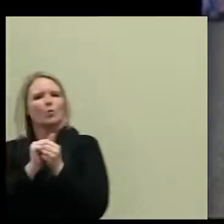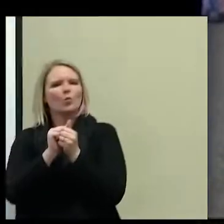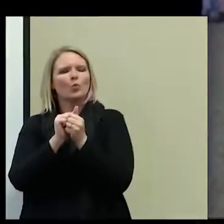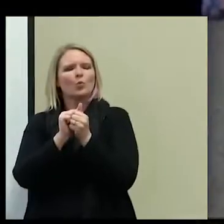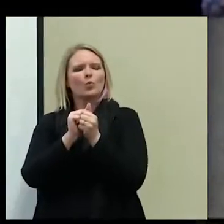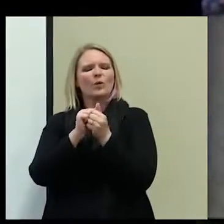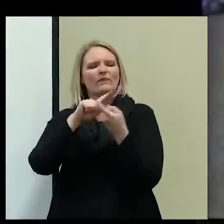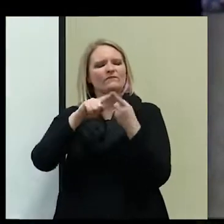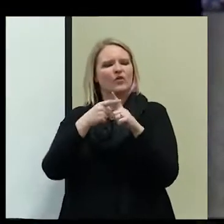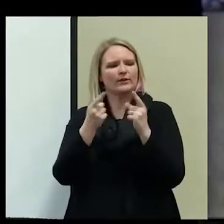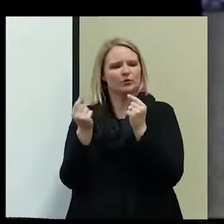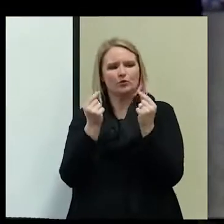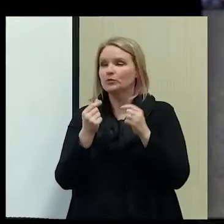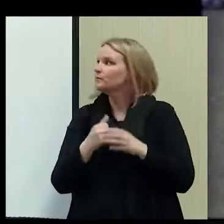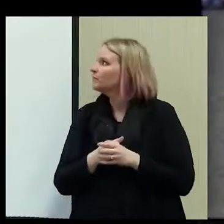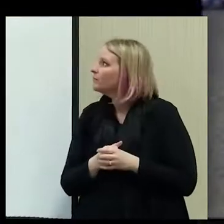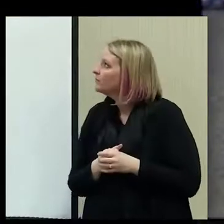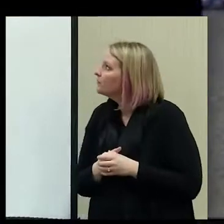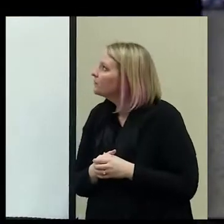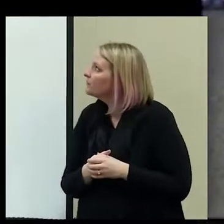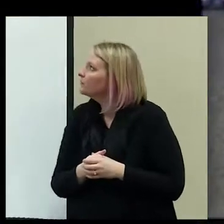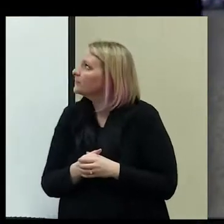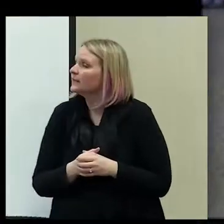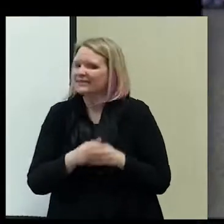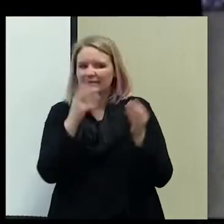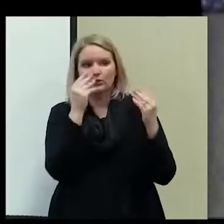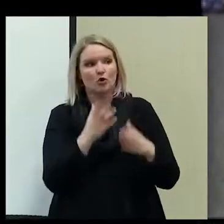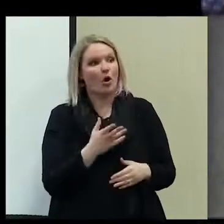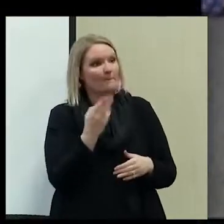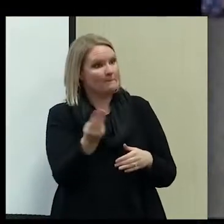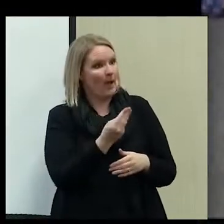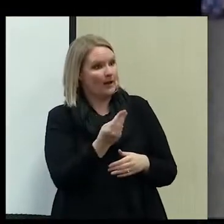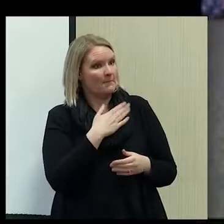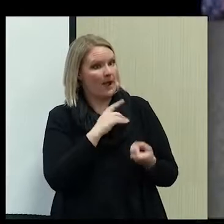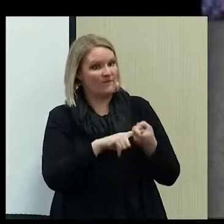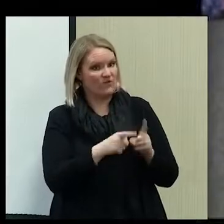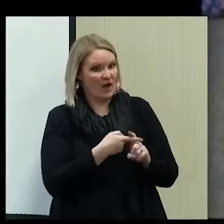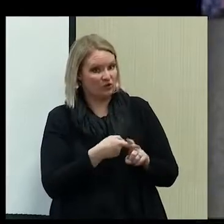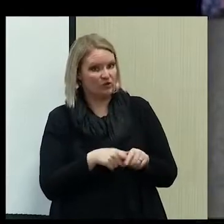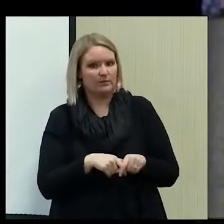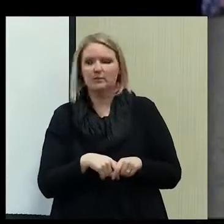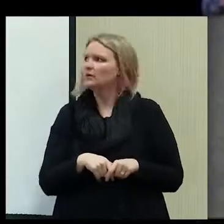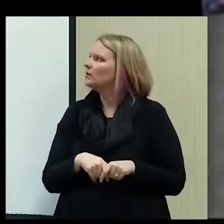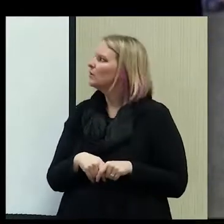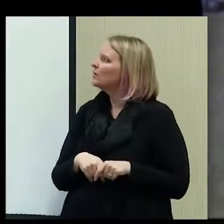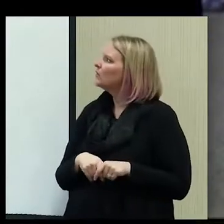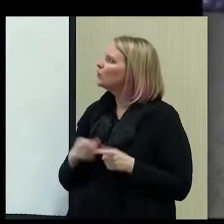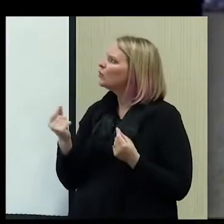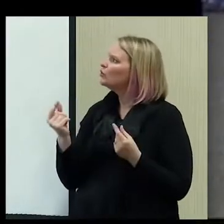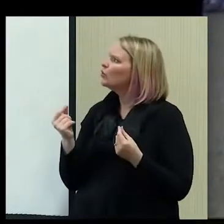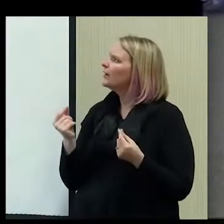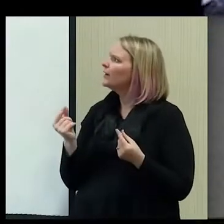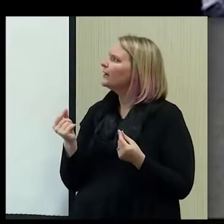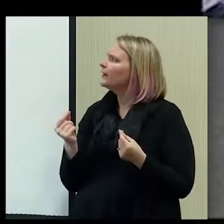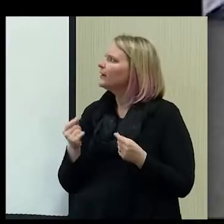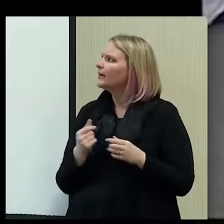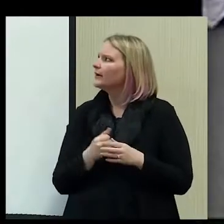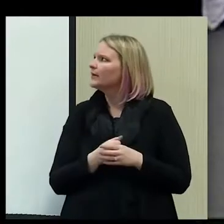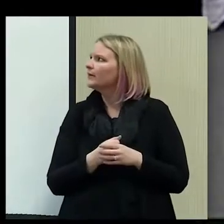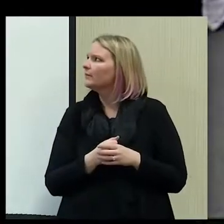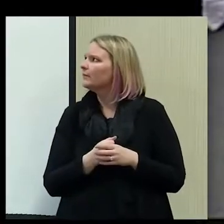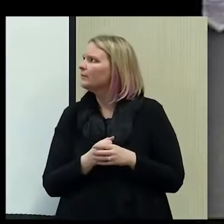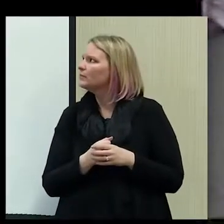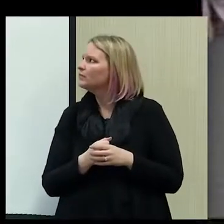It's my name, because this is going to be my friendship picture. And then what are you doing it? Well, if